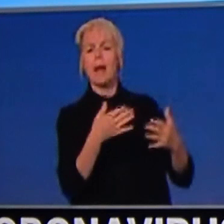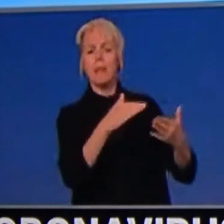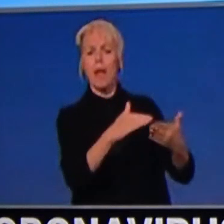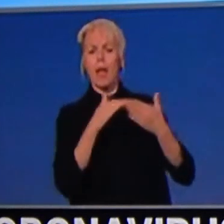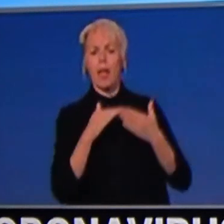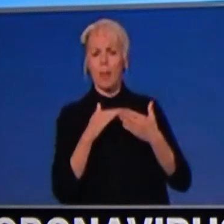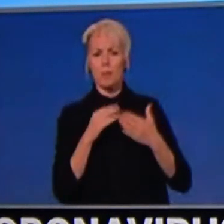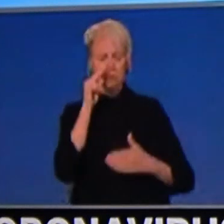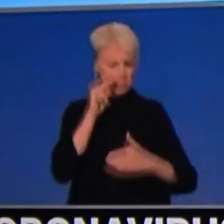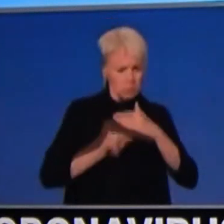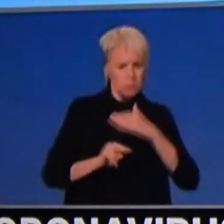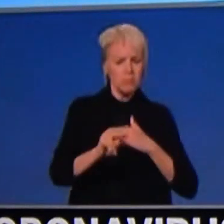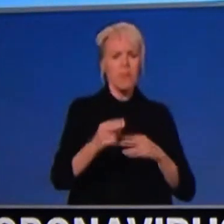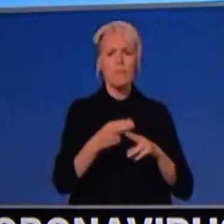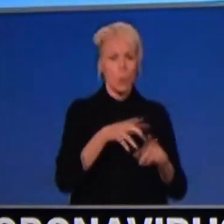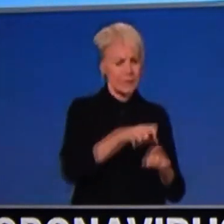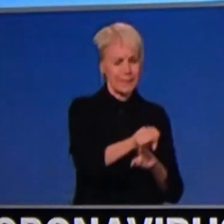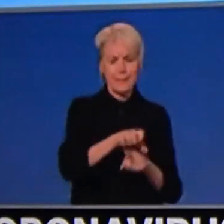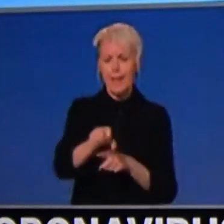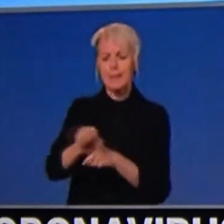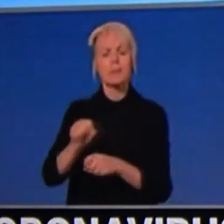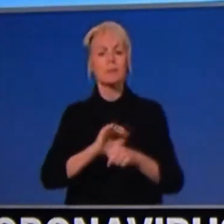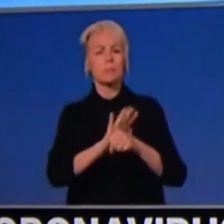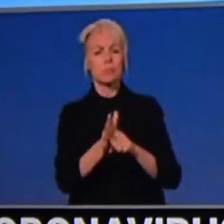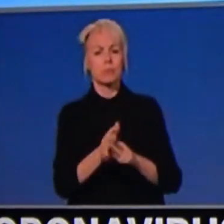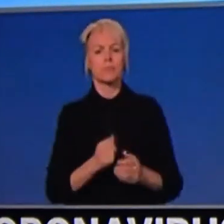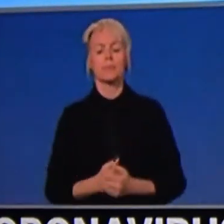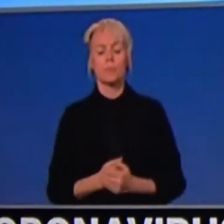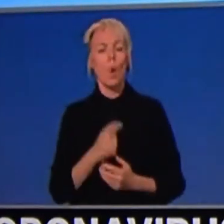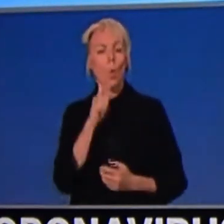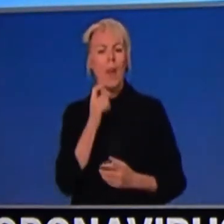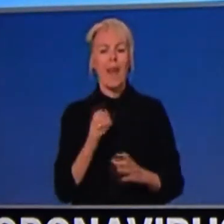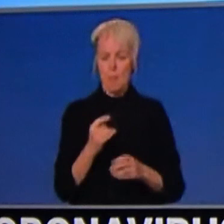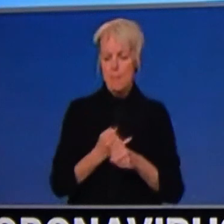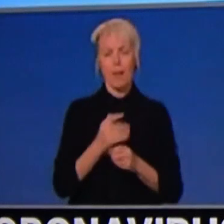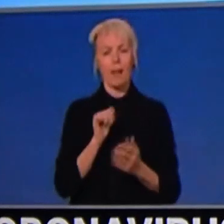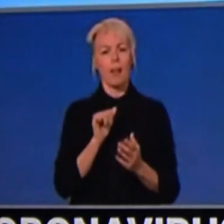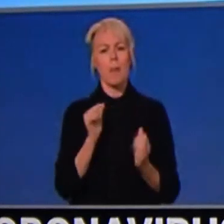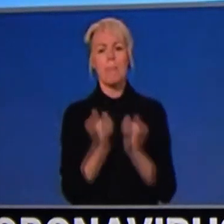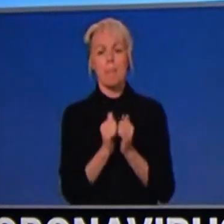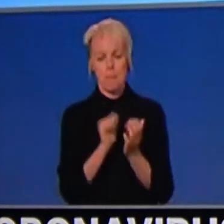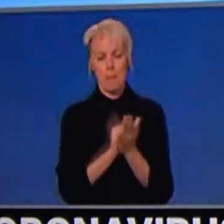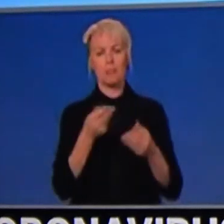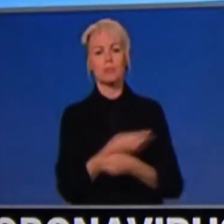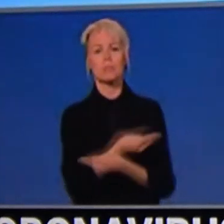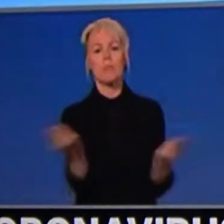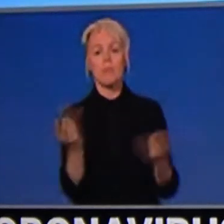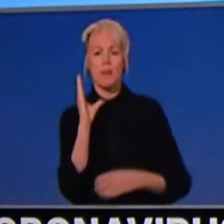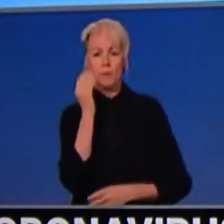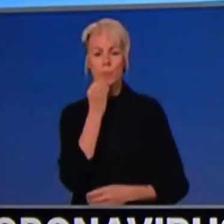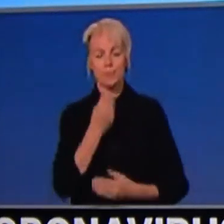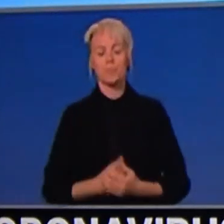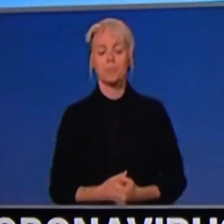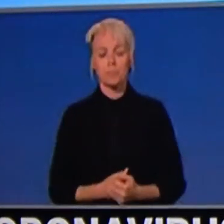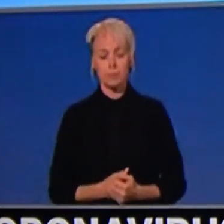This uses a model which you can get in the paper when it's published this afternoon to show how likely it is that a given